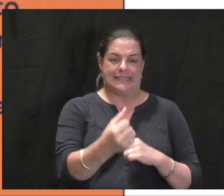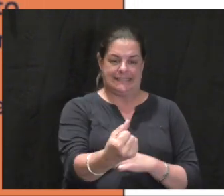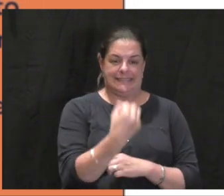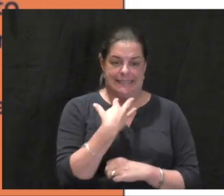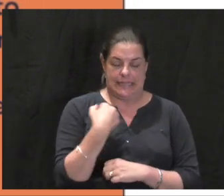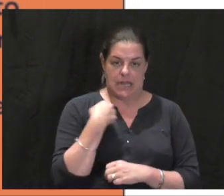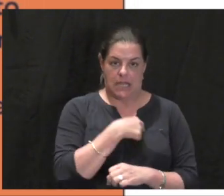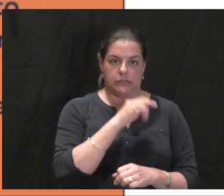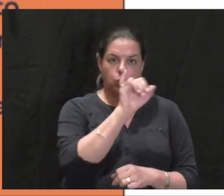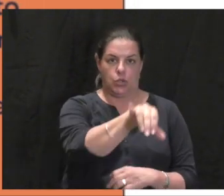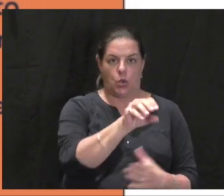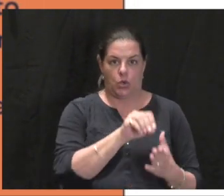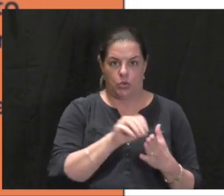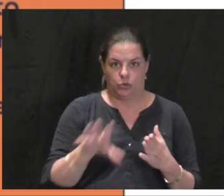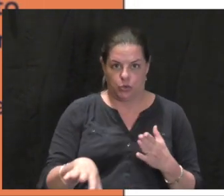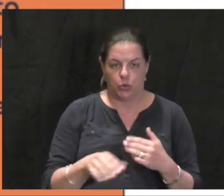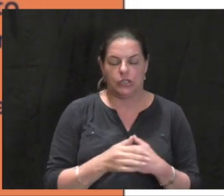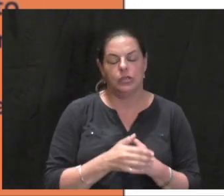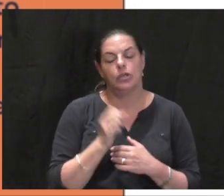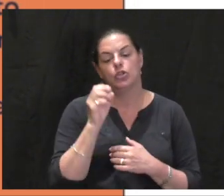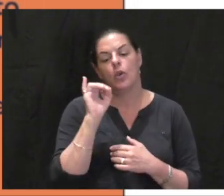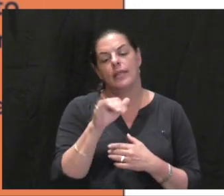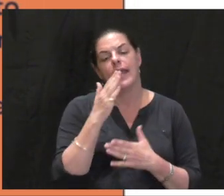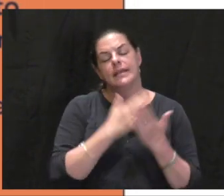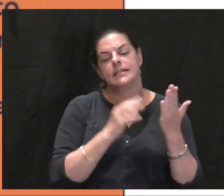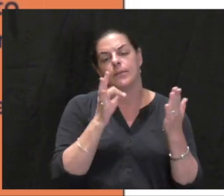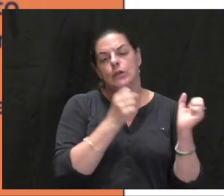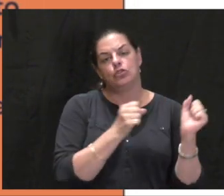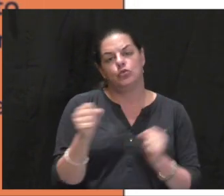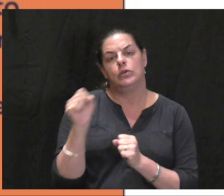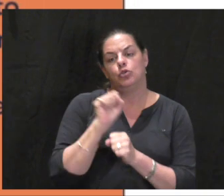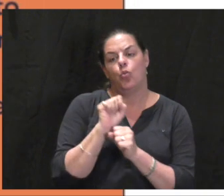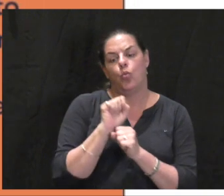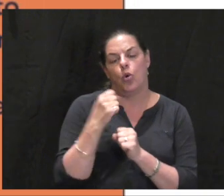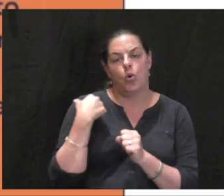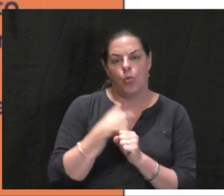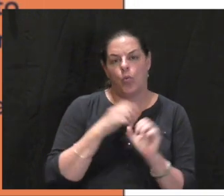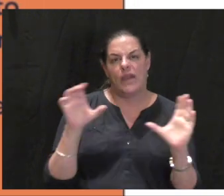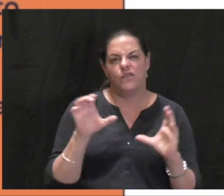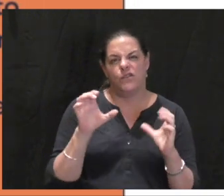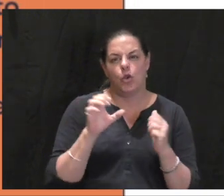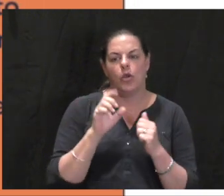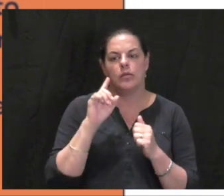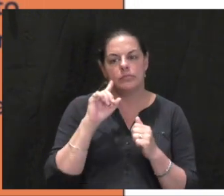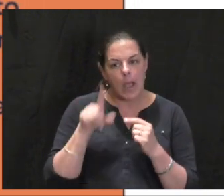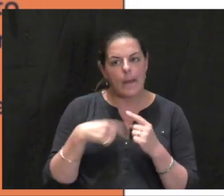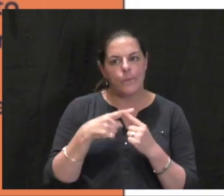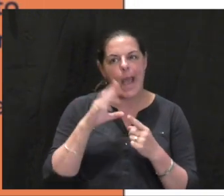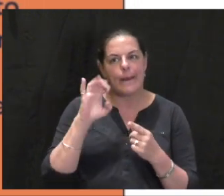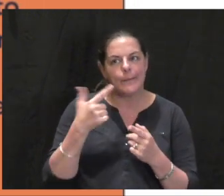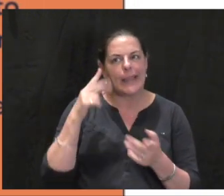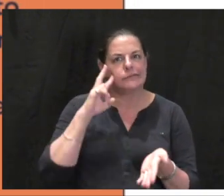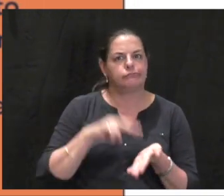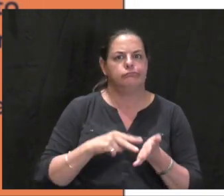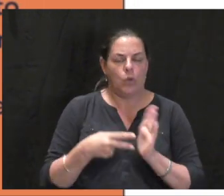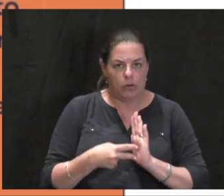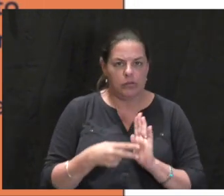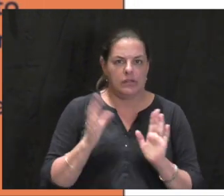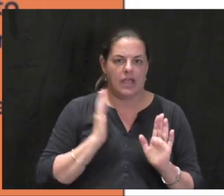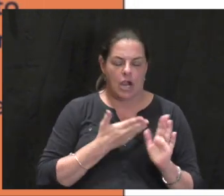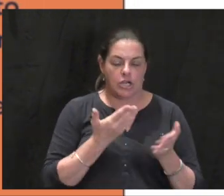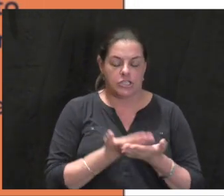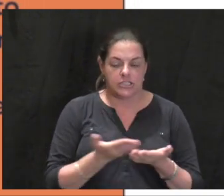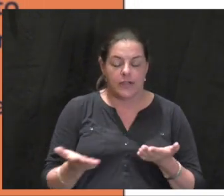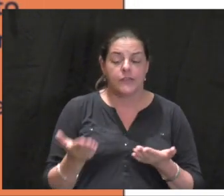piece of this was around updating our branding and outreach. So one of the things that I could say as a person who applied for a job in our district is that